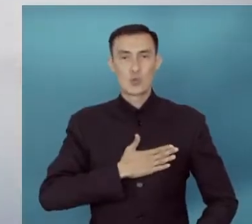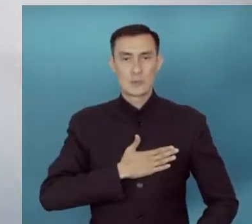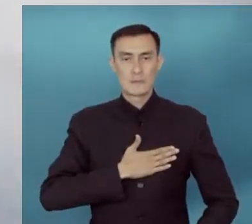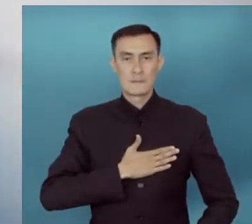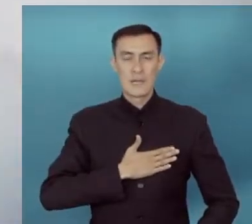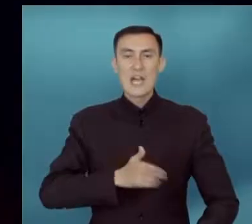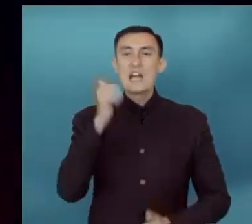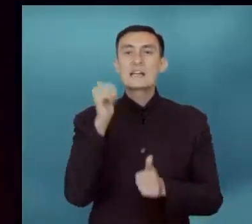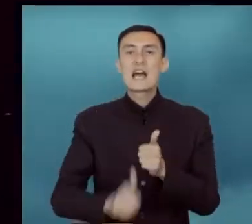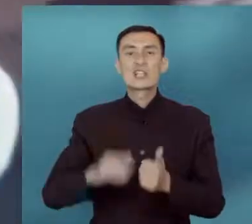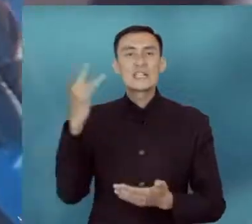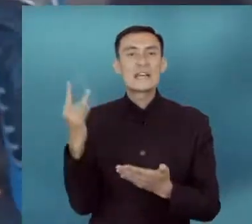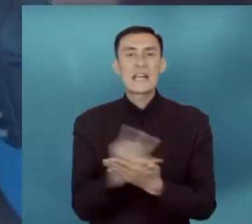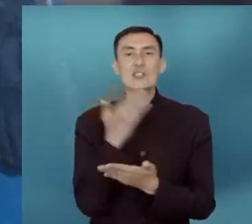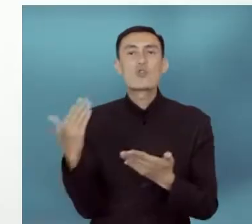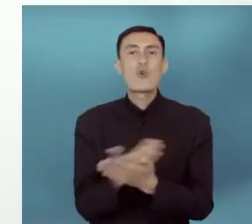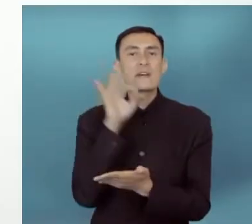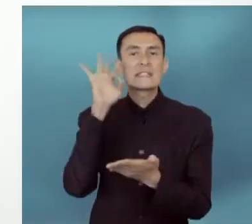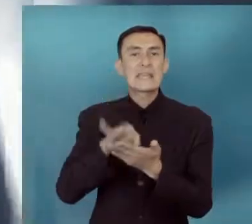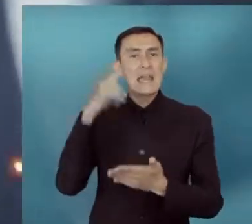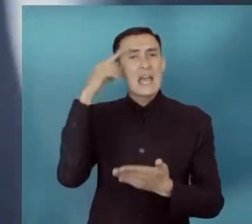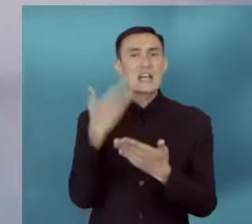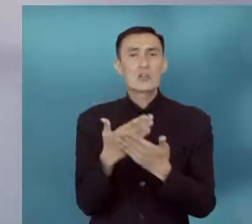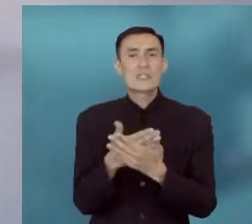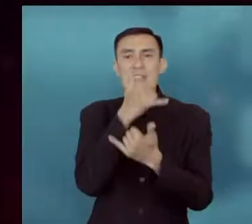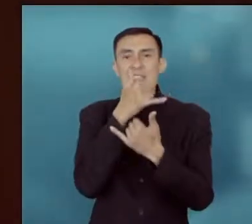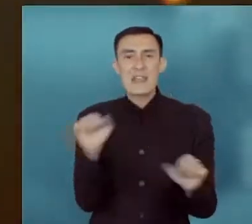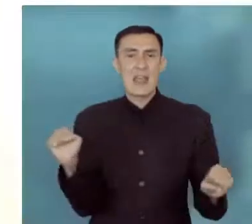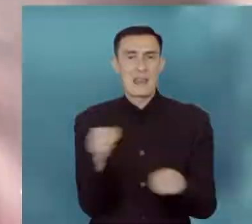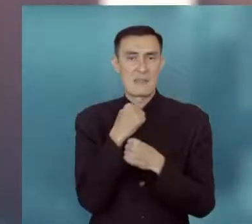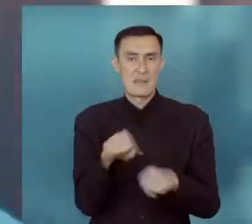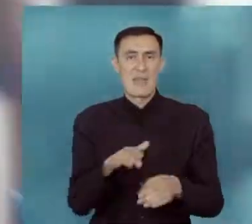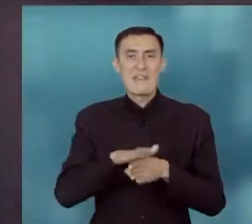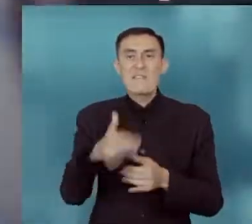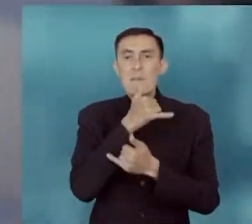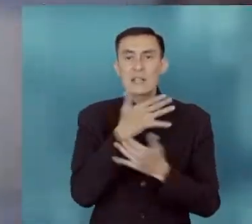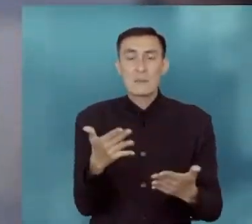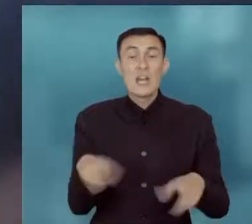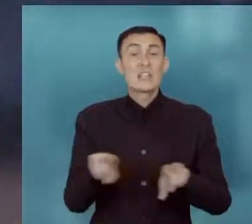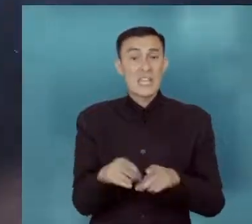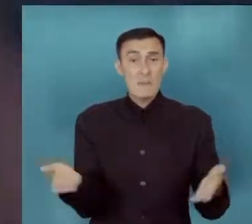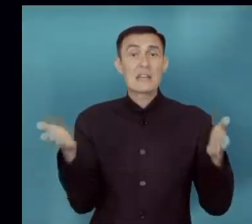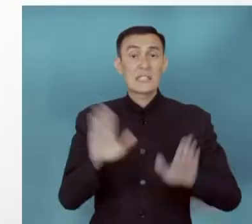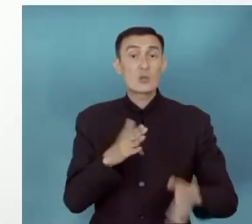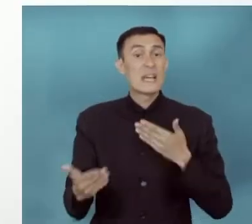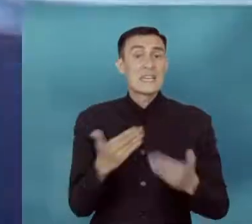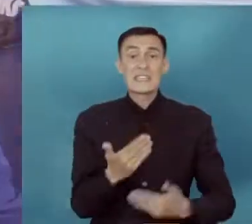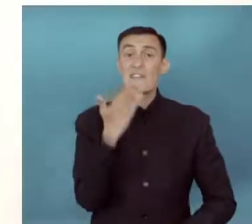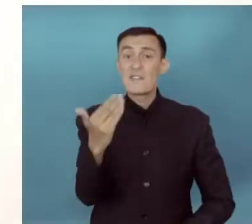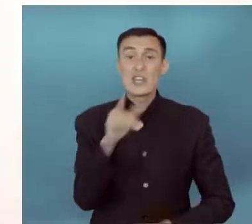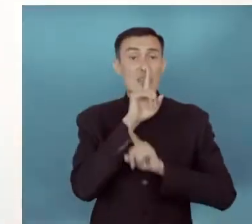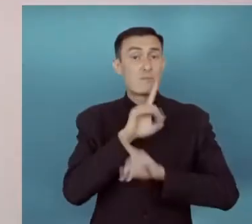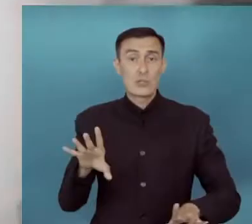Every time, new goals seem unrealistic, impossible. They will remain like this if you do not act.